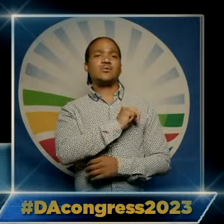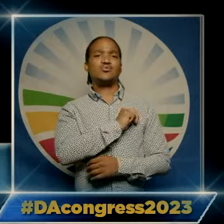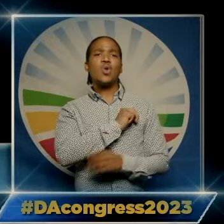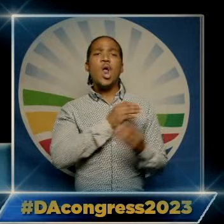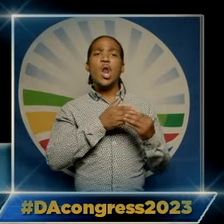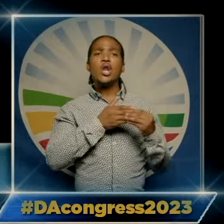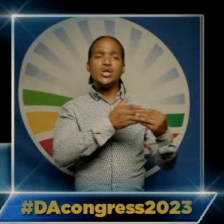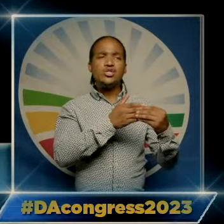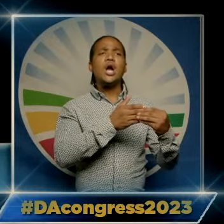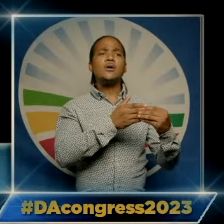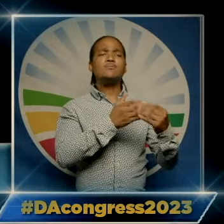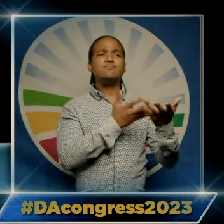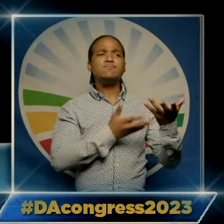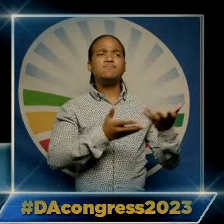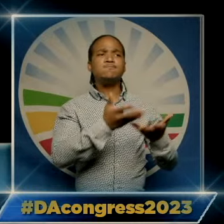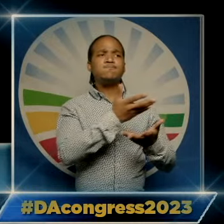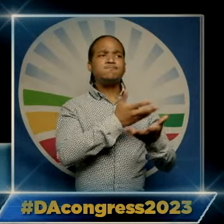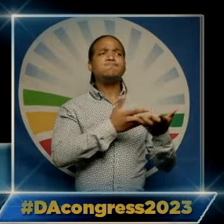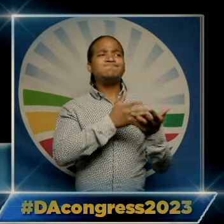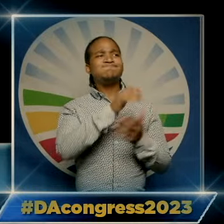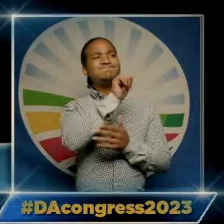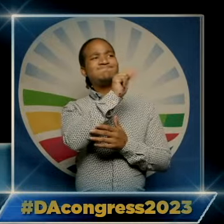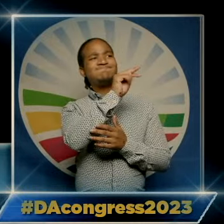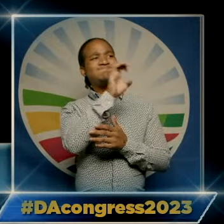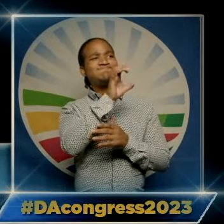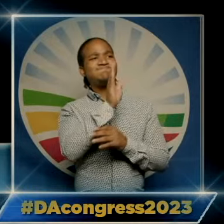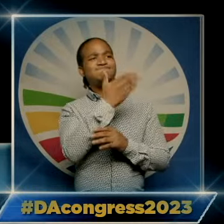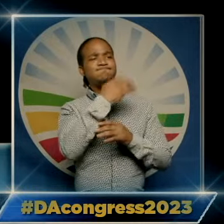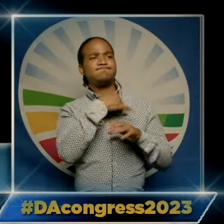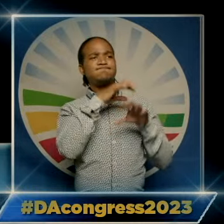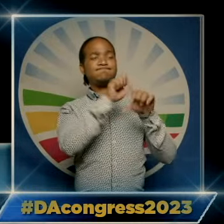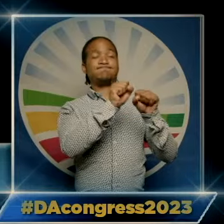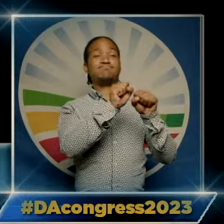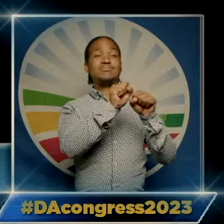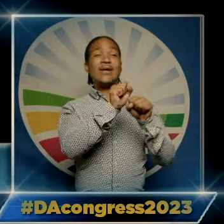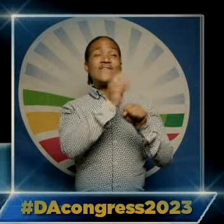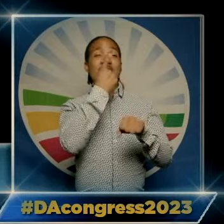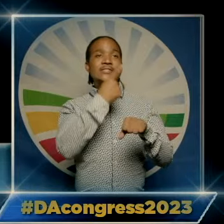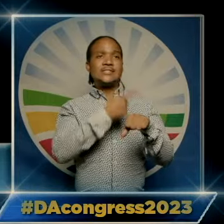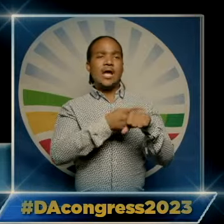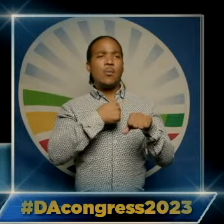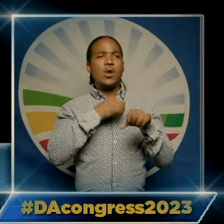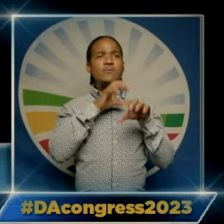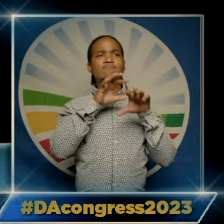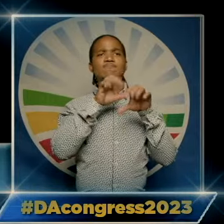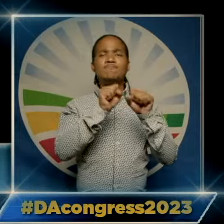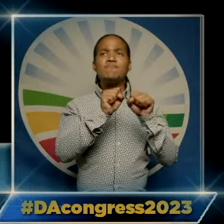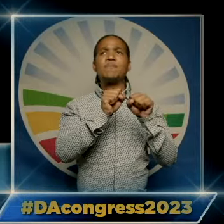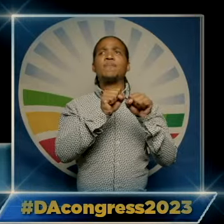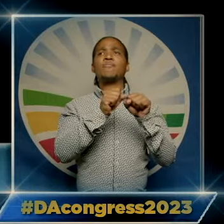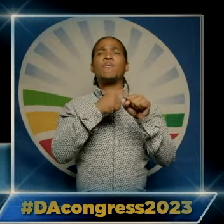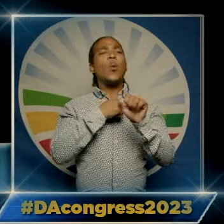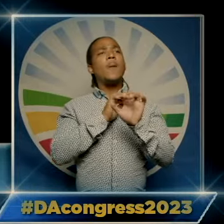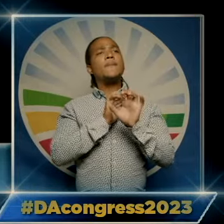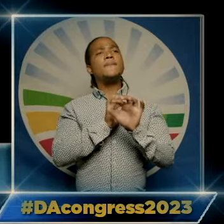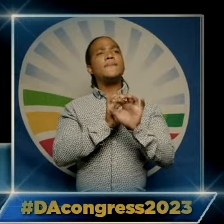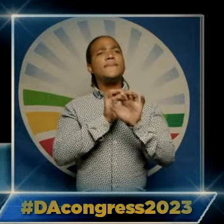our municipality out of darkness. From day one, we set the marching orders for our